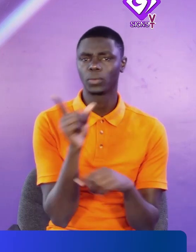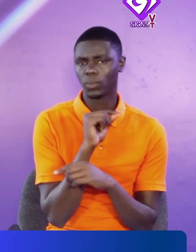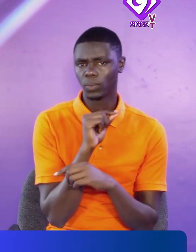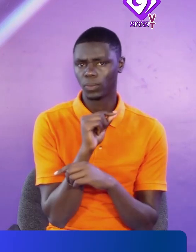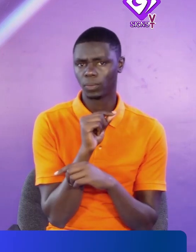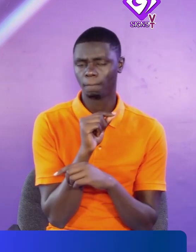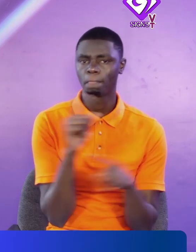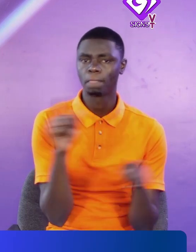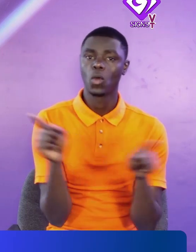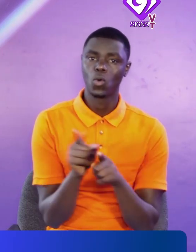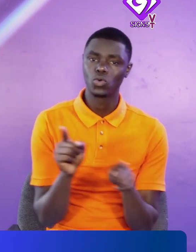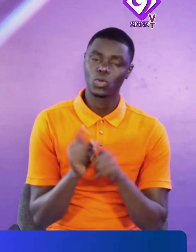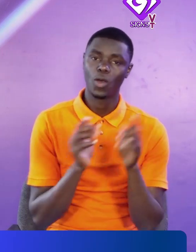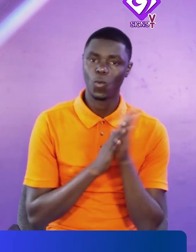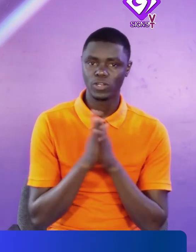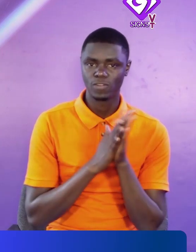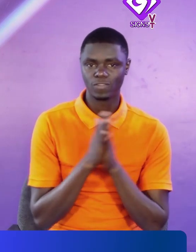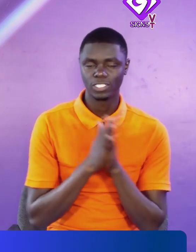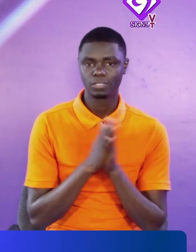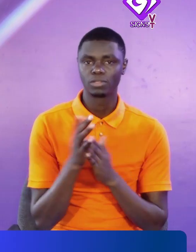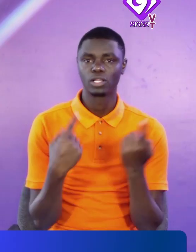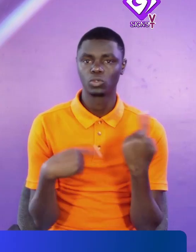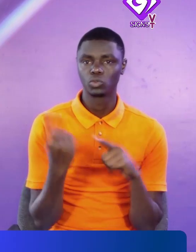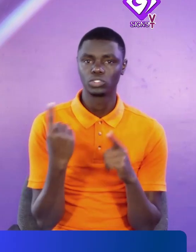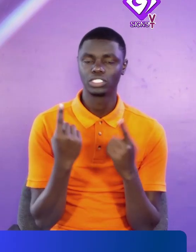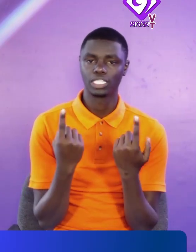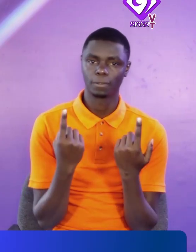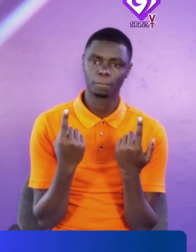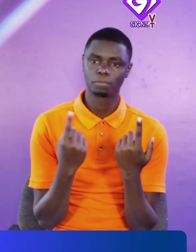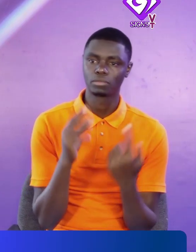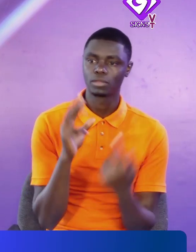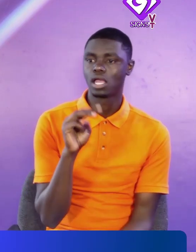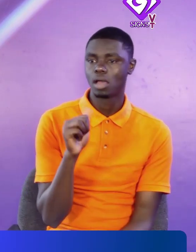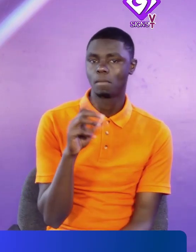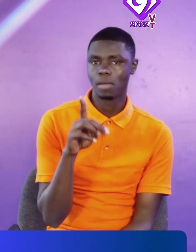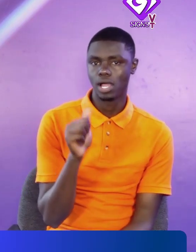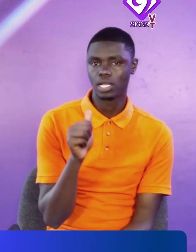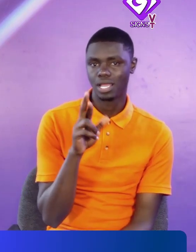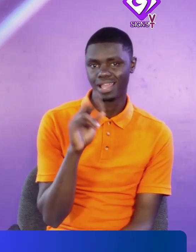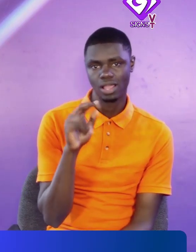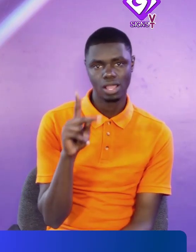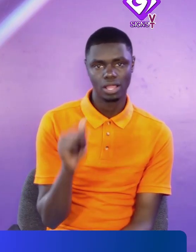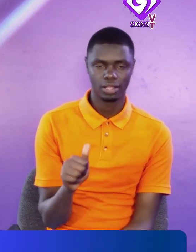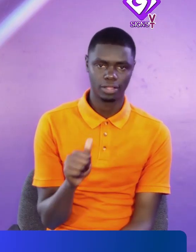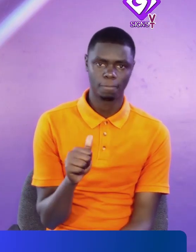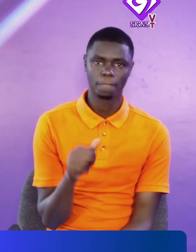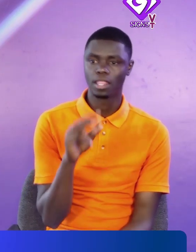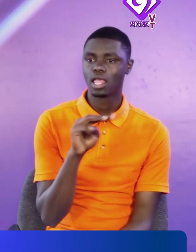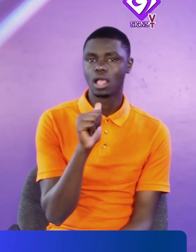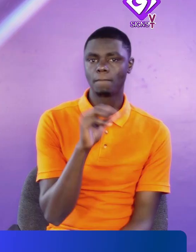ako motivated kushinda hapa Mandalika. Tangu Mandalika ikuje kwa kalenda ya MotoGP, Marc Marquez